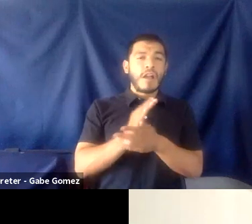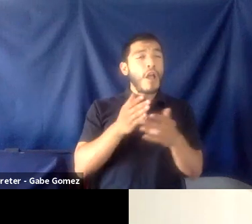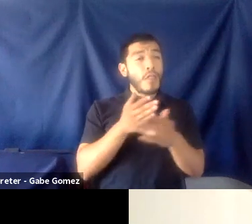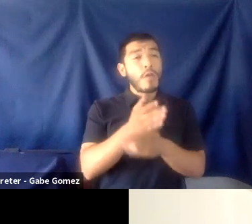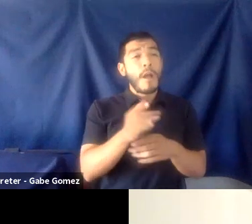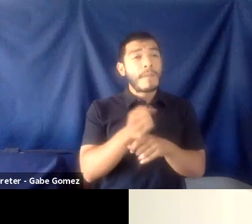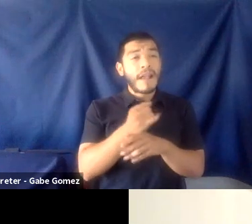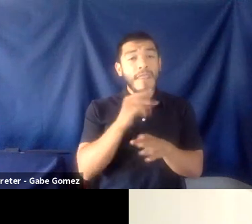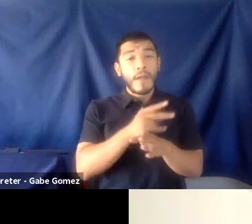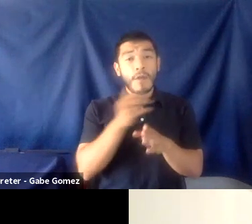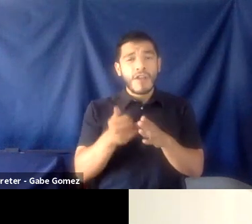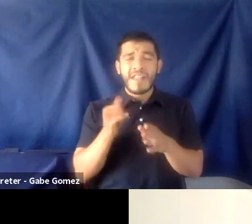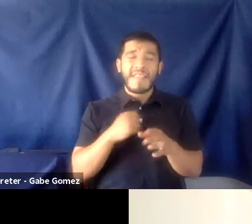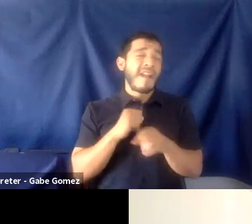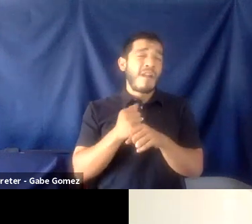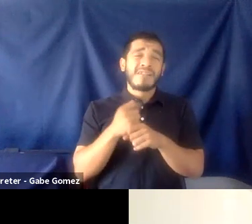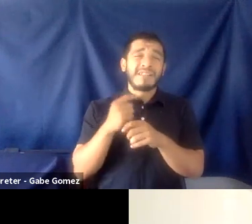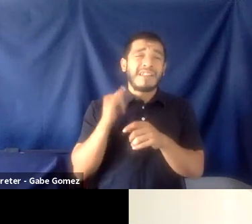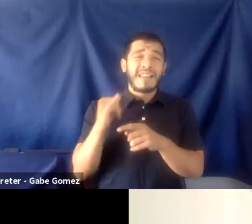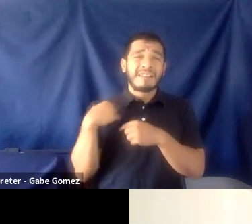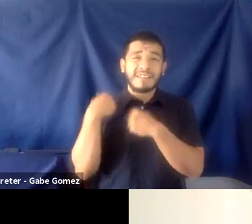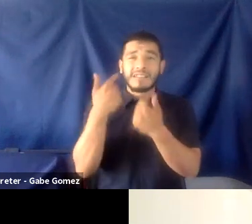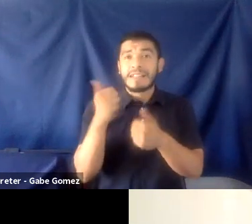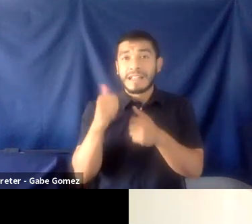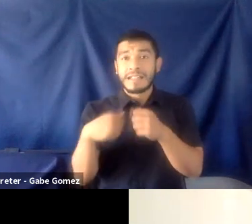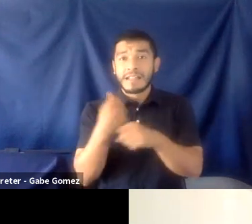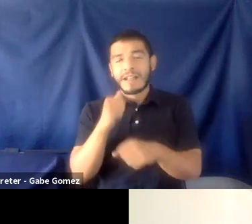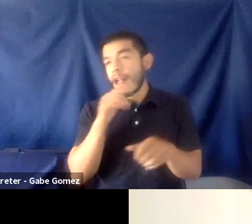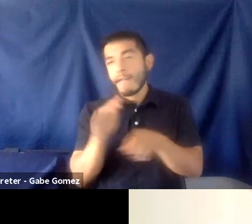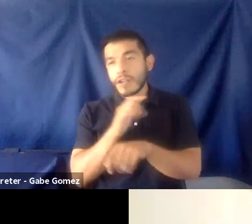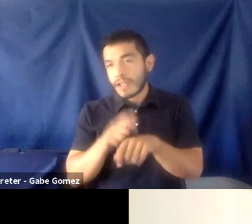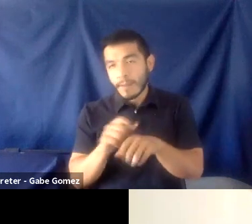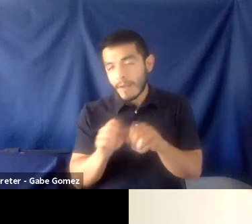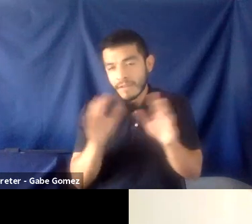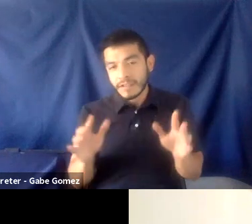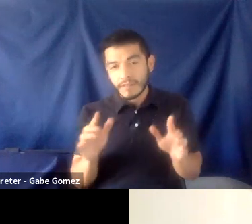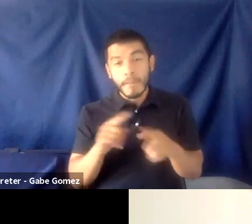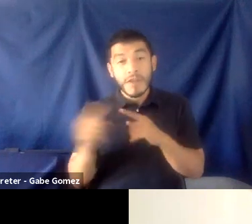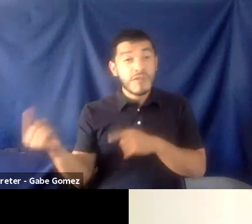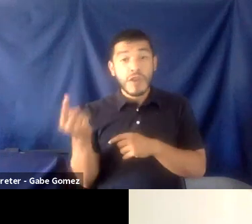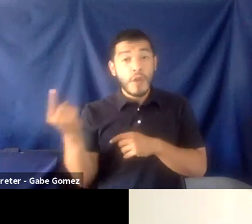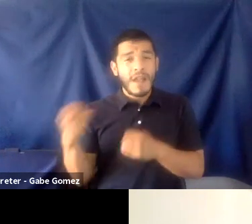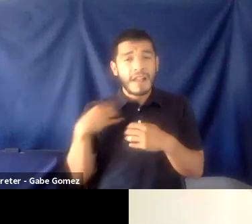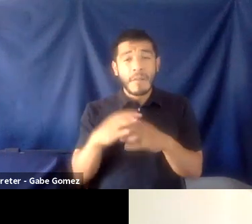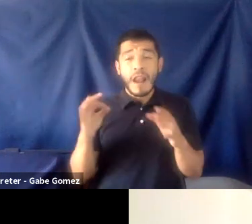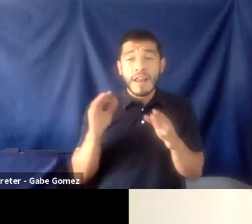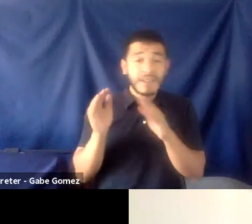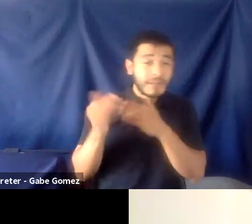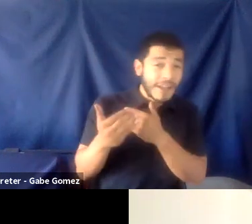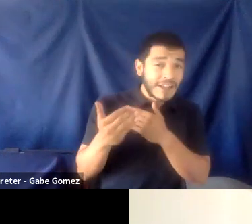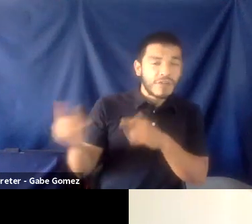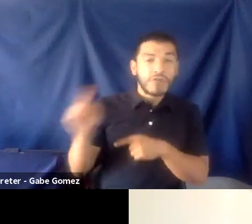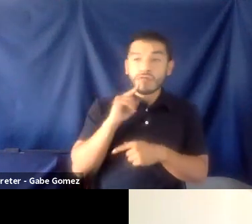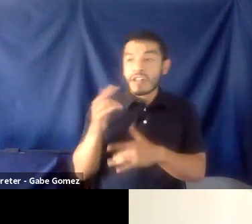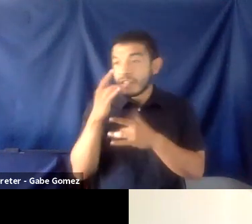project, which lasted over 10 years, not full time, obviously, but she was always, she gave me a lot of space. You know, she was really